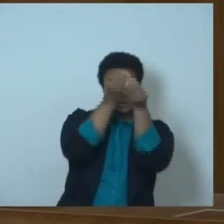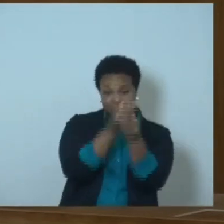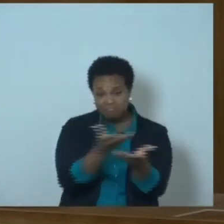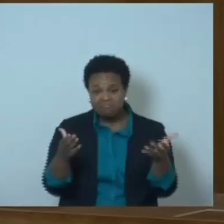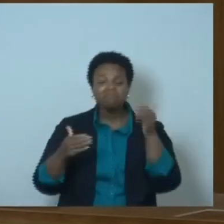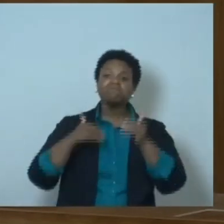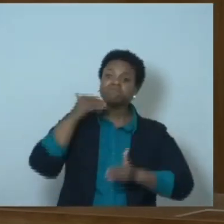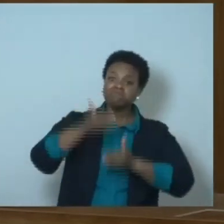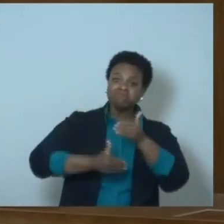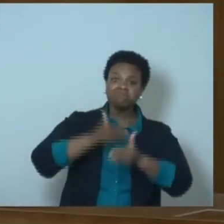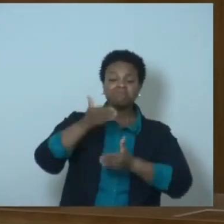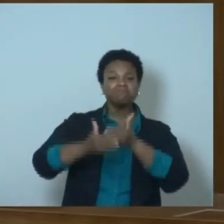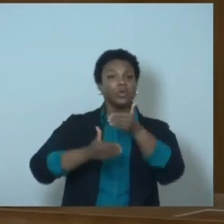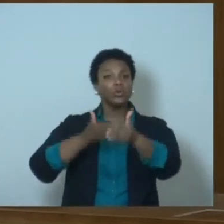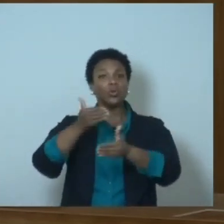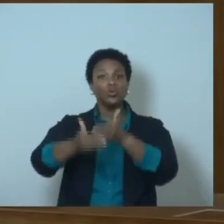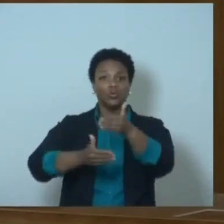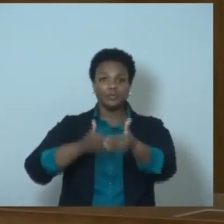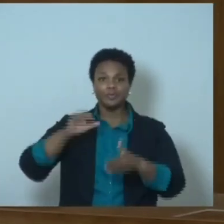leader of this whole